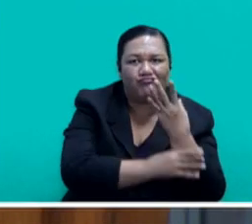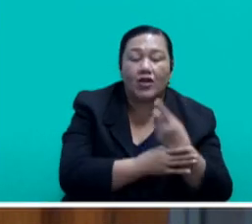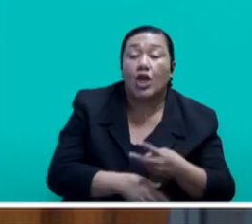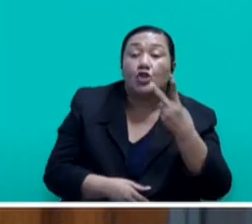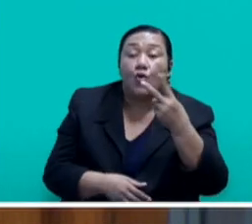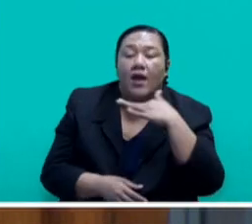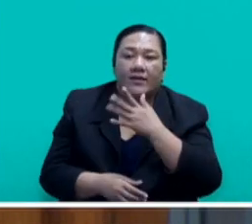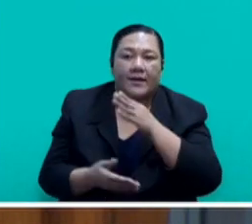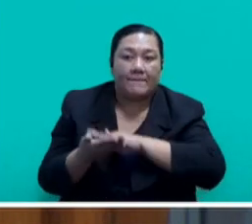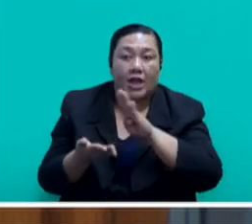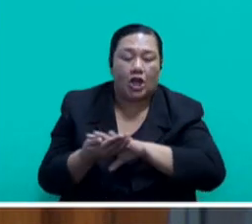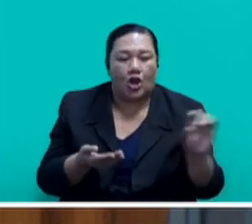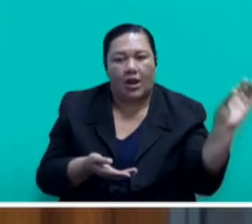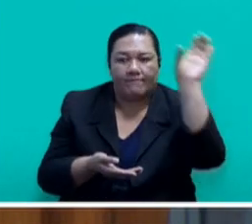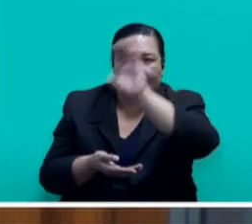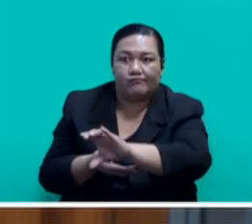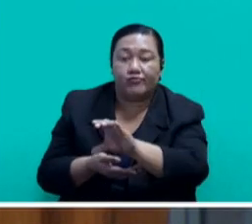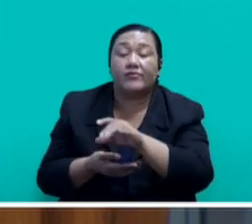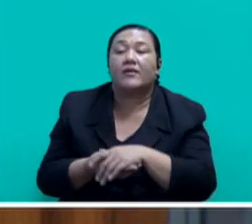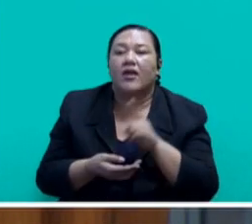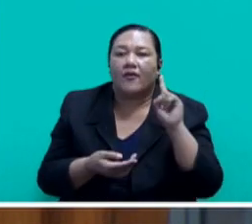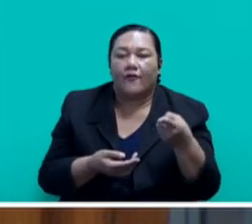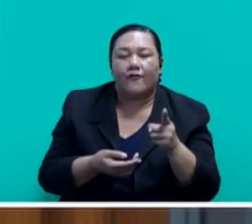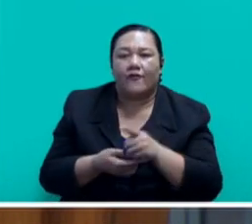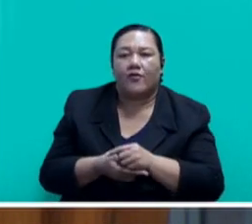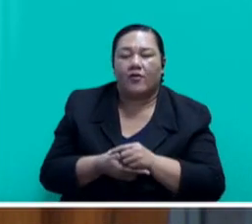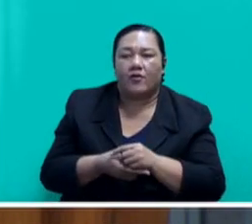allocation for the reducing emission for the